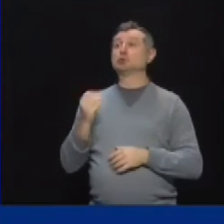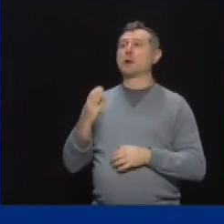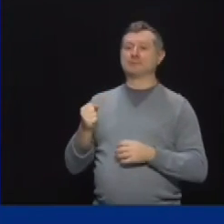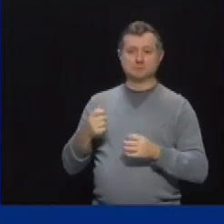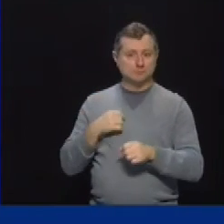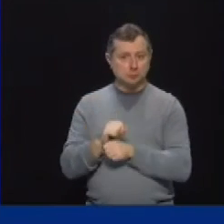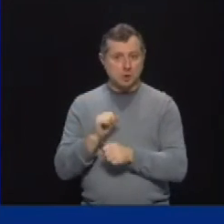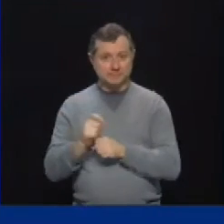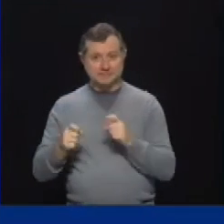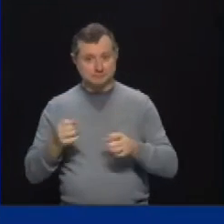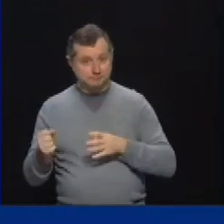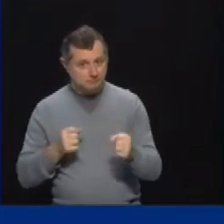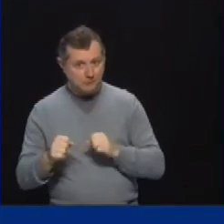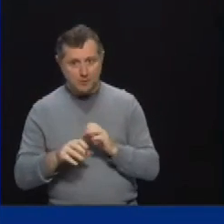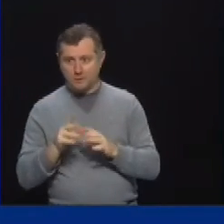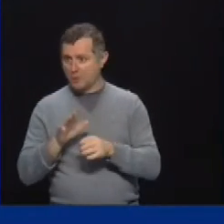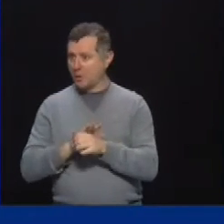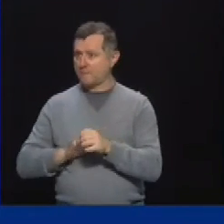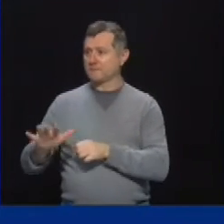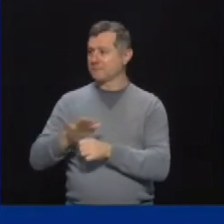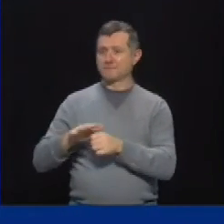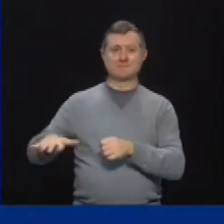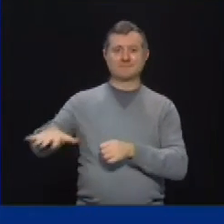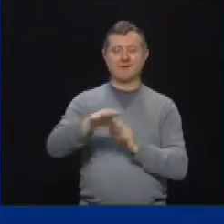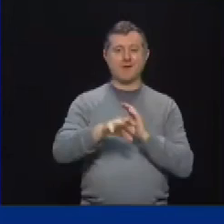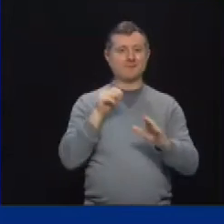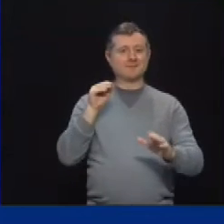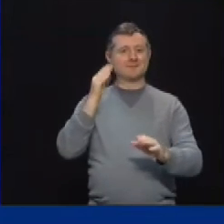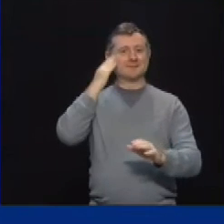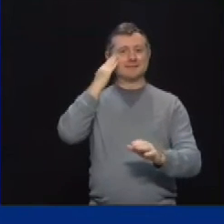out of this pandemic. Last question.